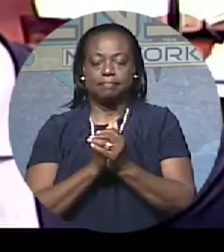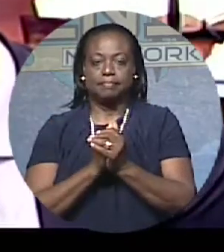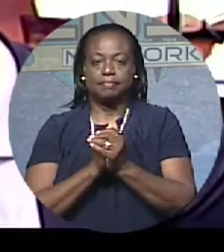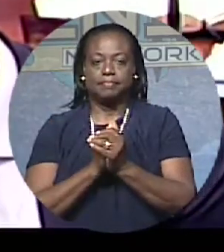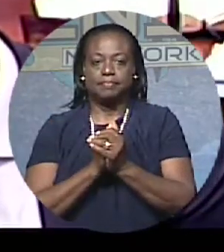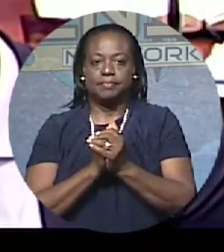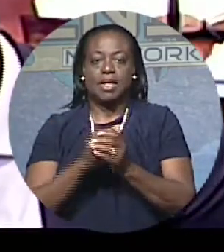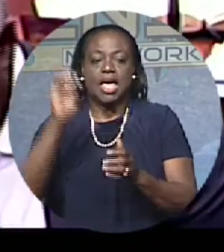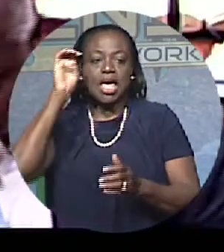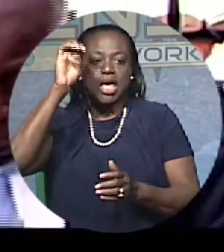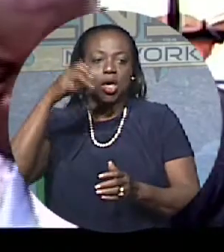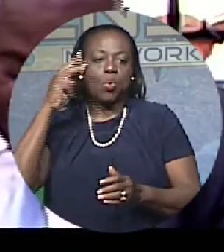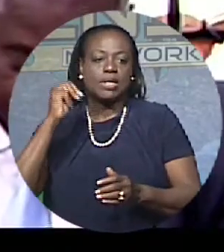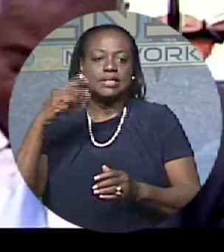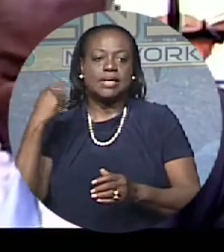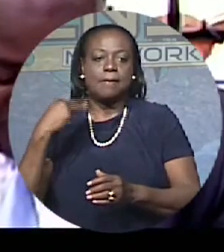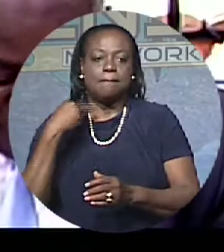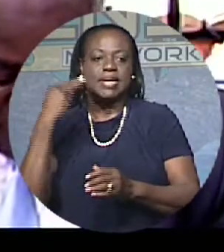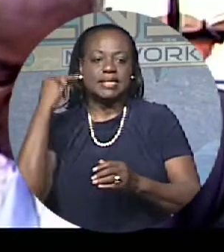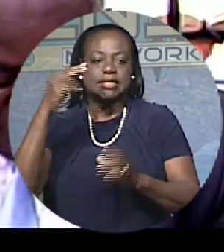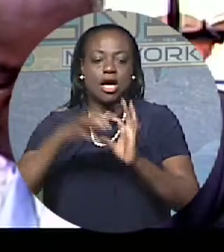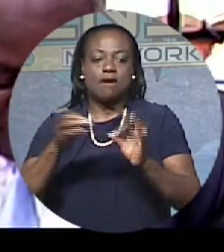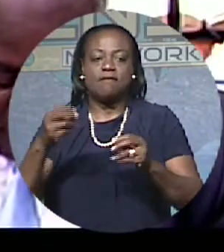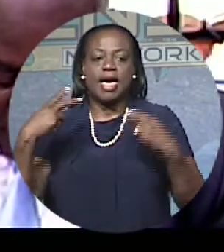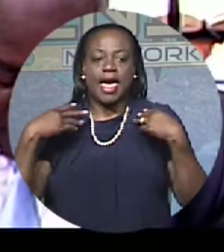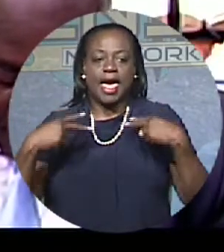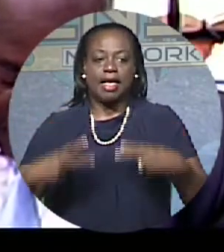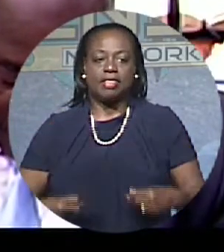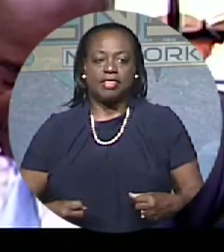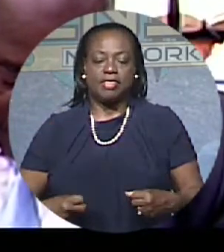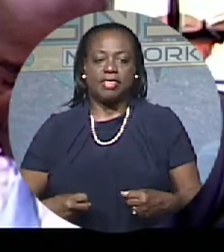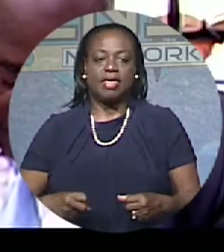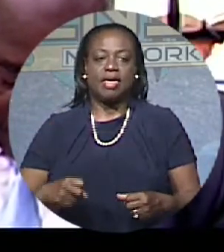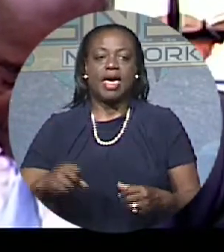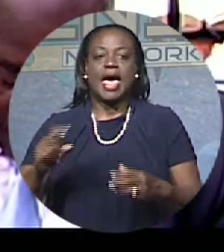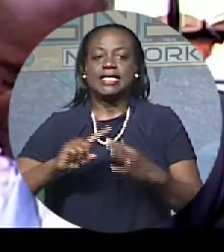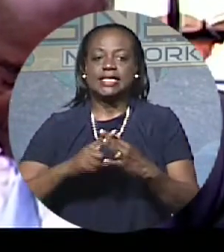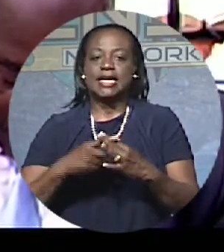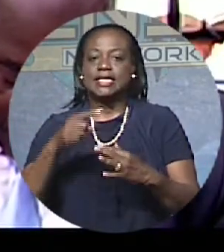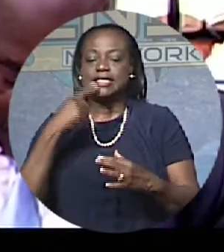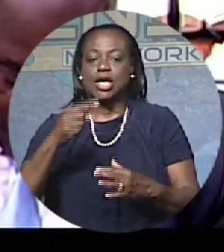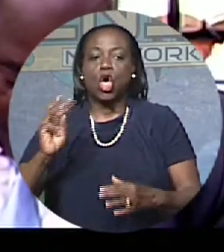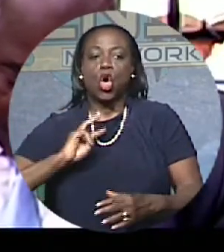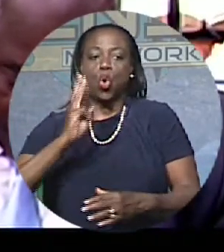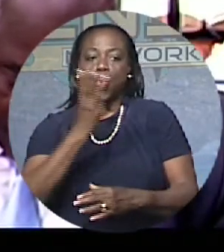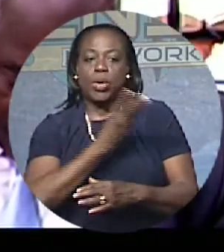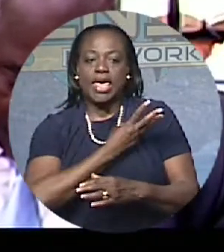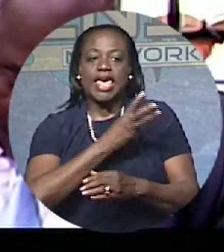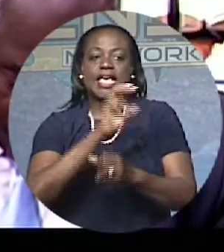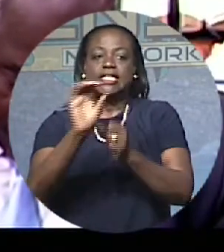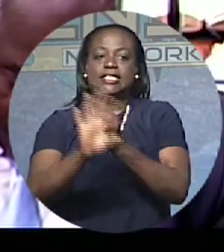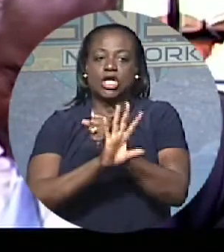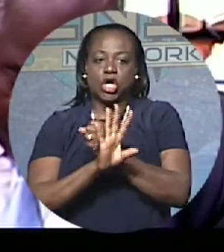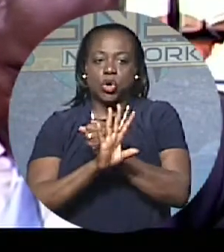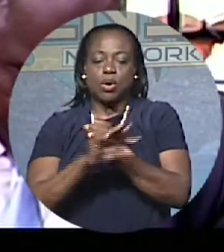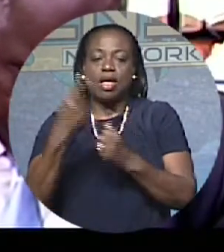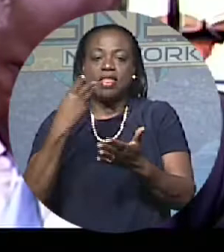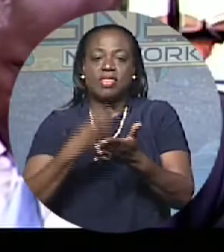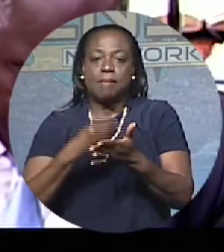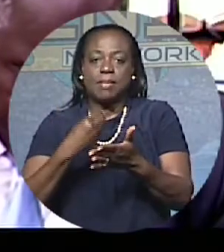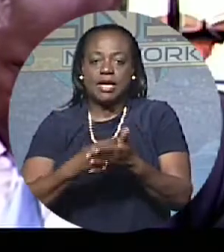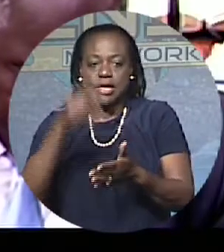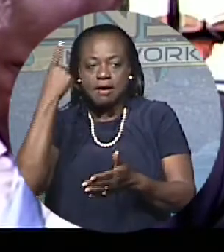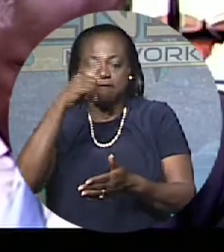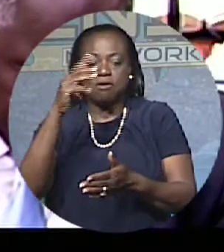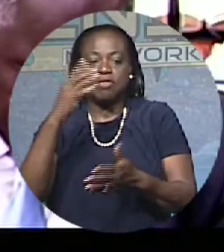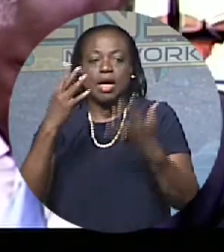He was a minister of health. And let me just say, I started off saying, we secured the funding for the